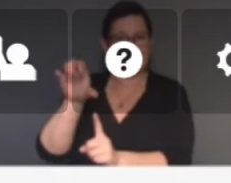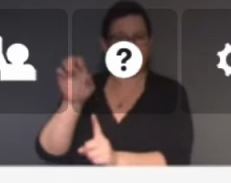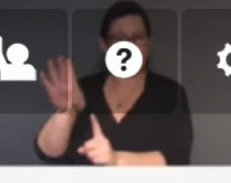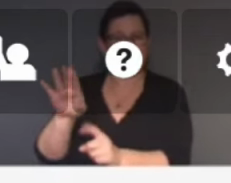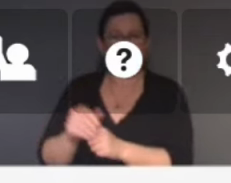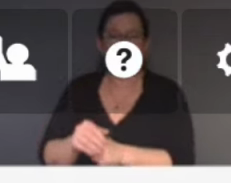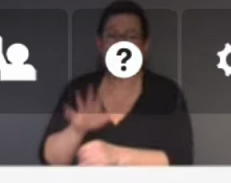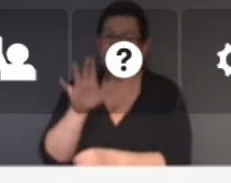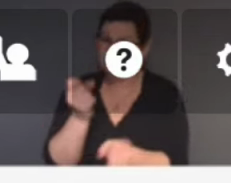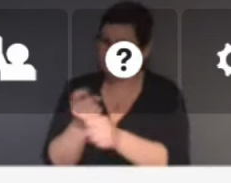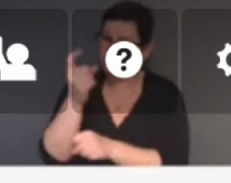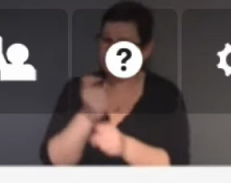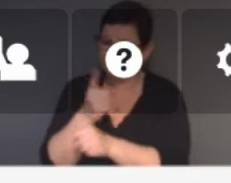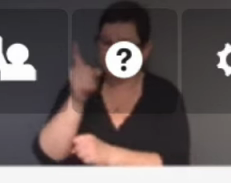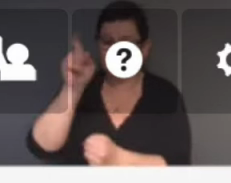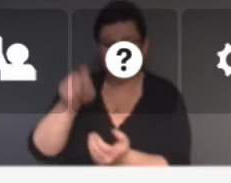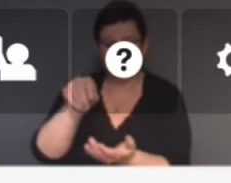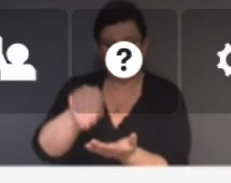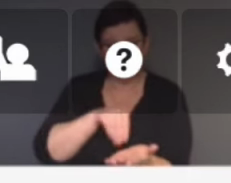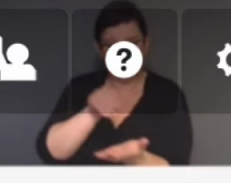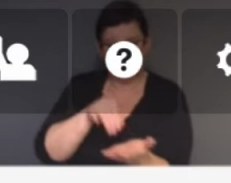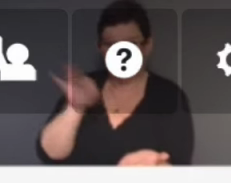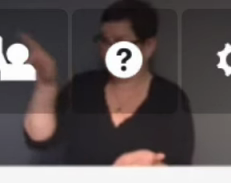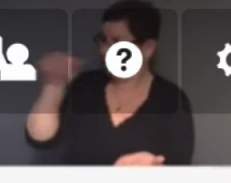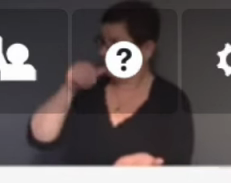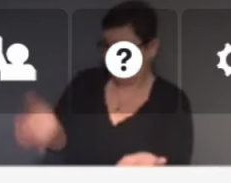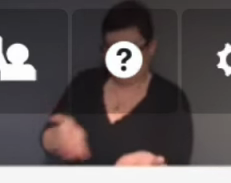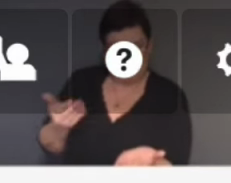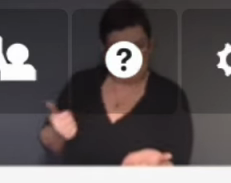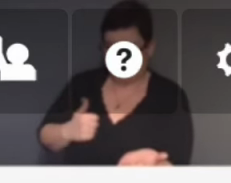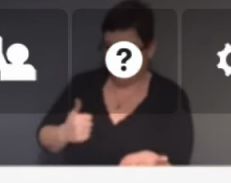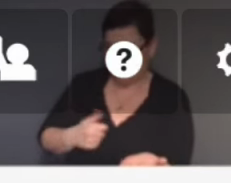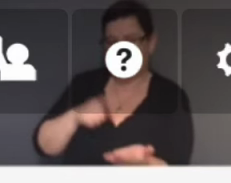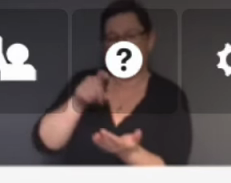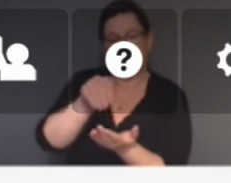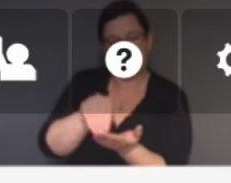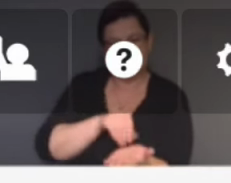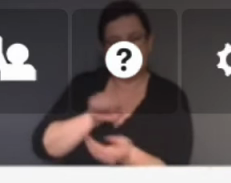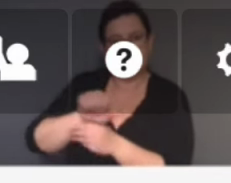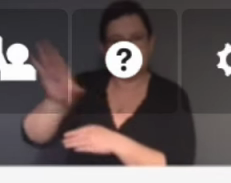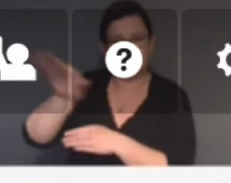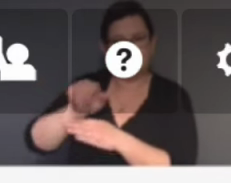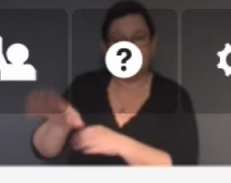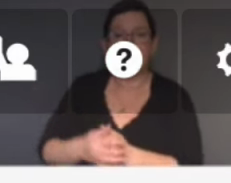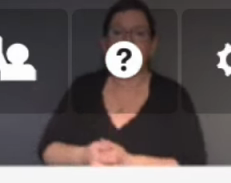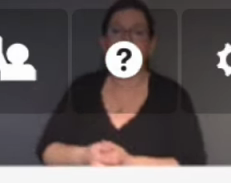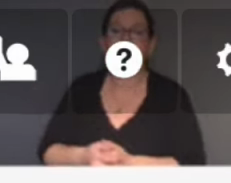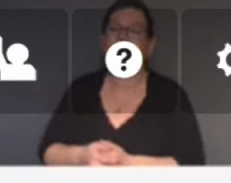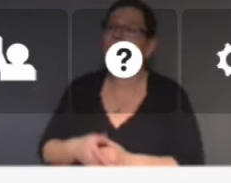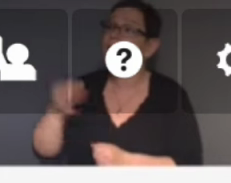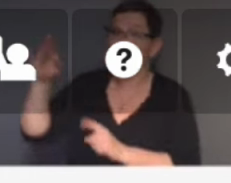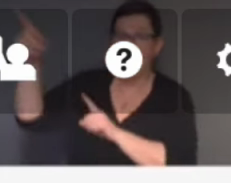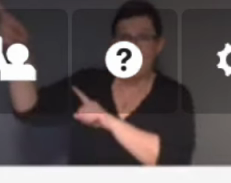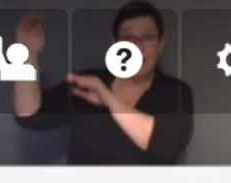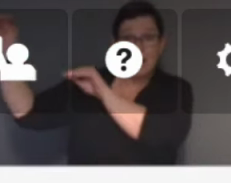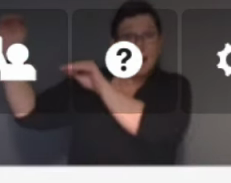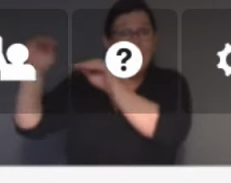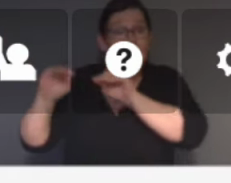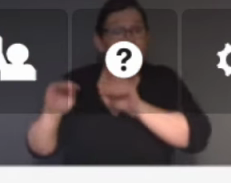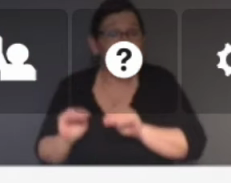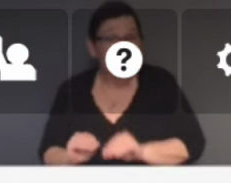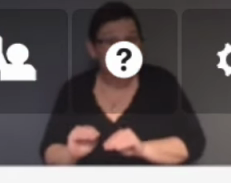If your spouse moves to Canada, they must complete a tax return every year, even if they have no income to